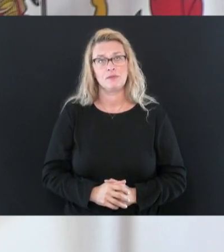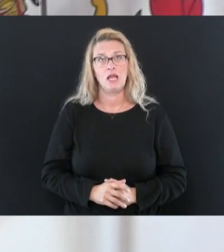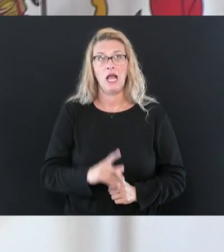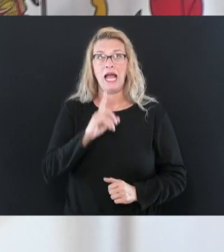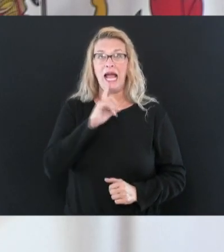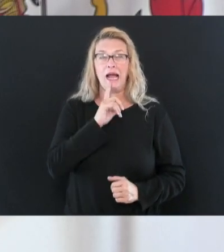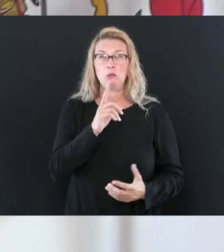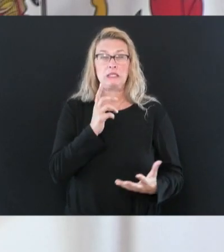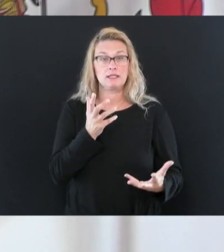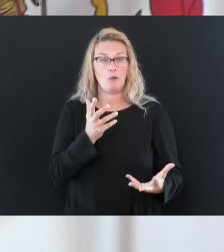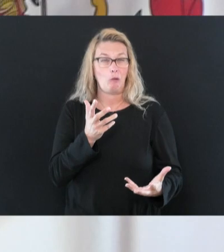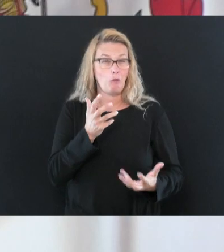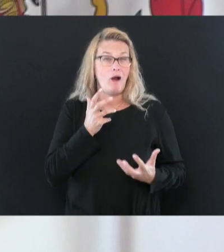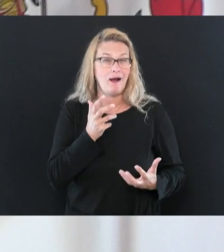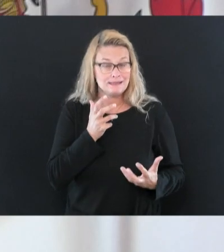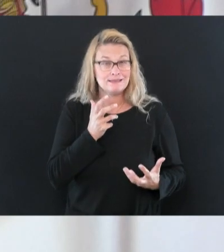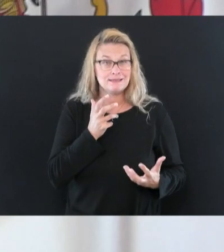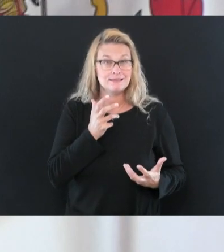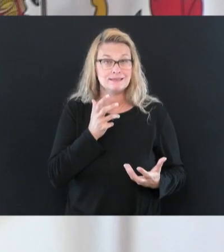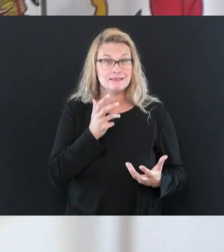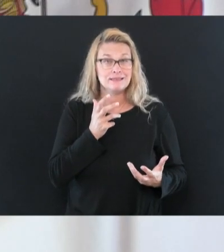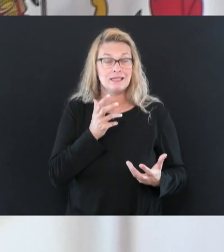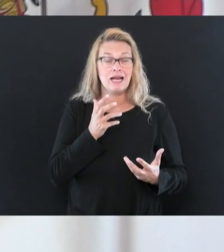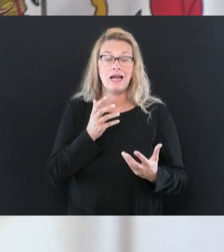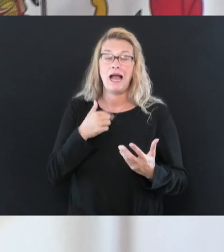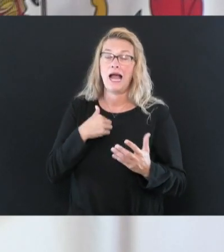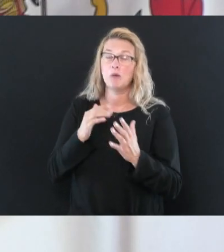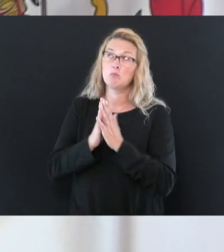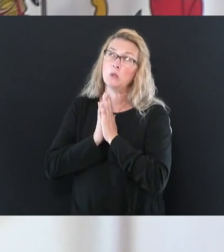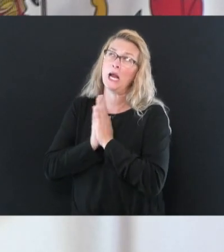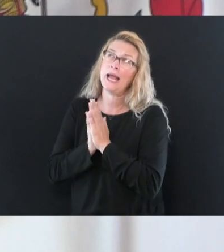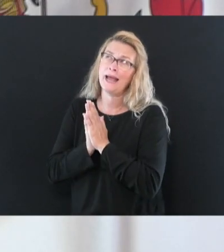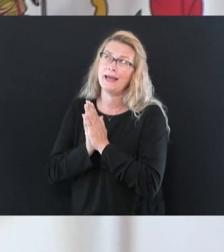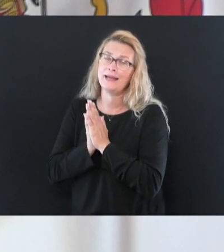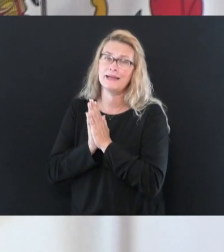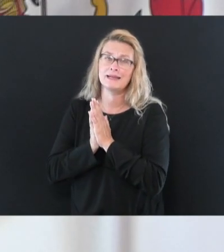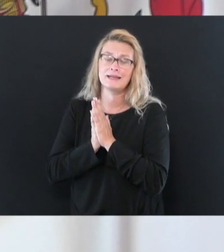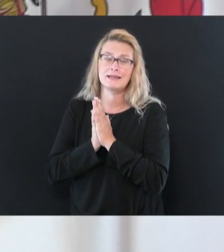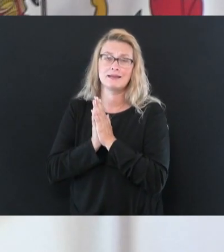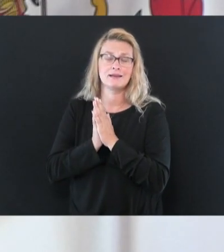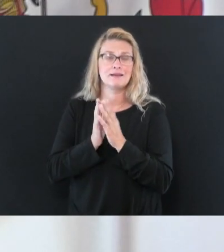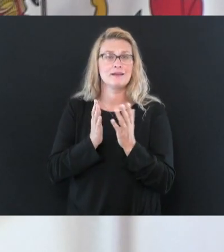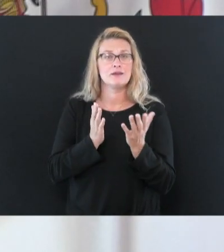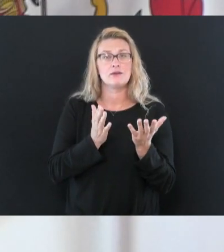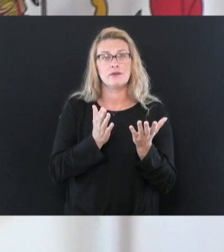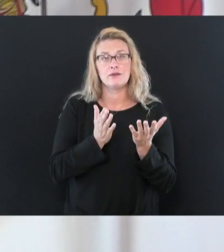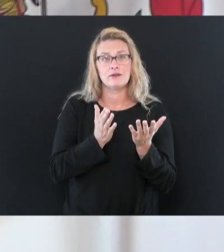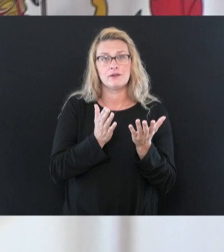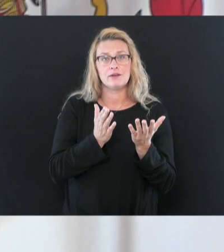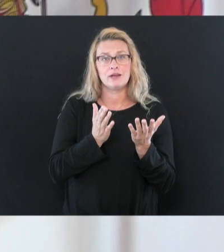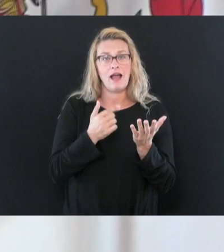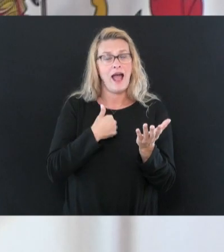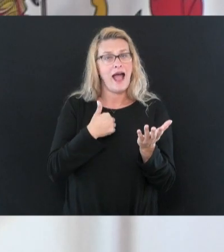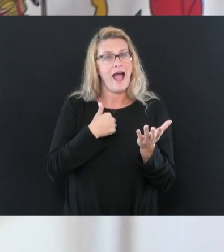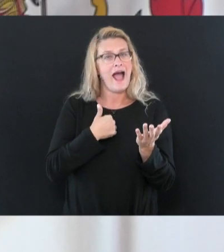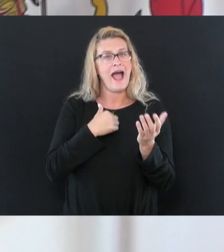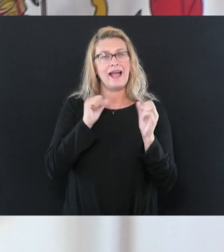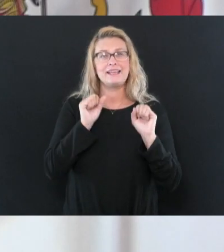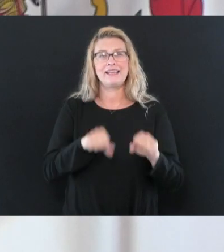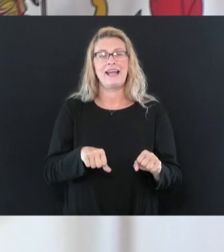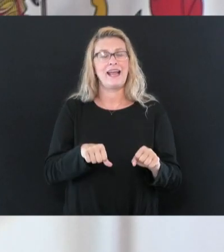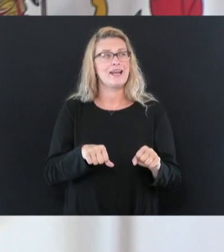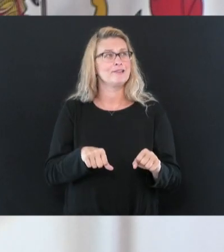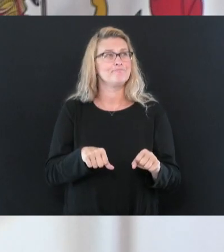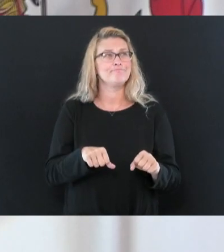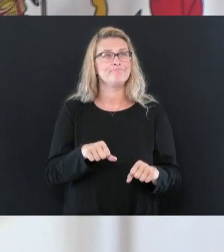you'll ever know. I pray so much that more than you'll ever know, that I could just tell you, it's going